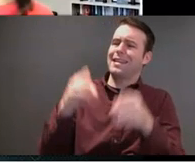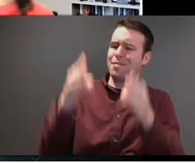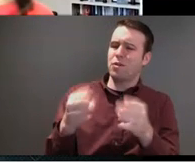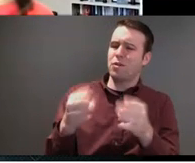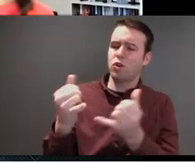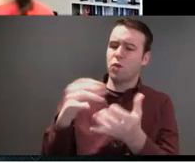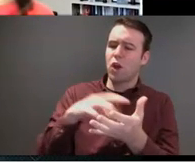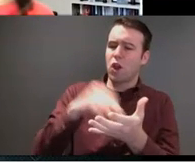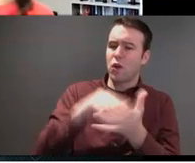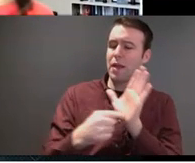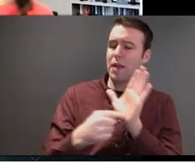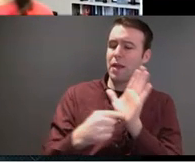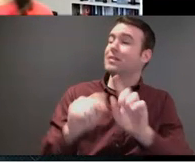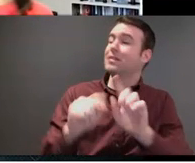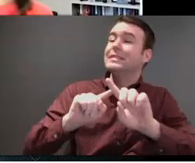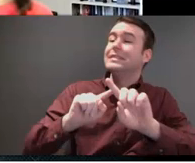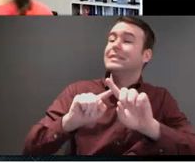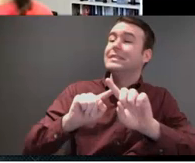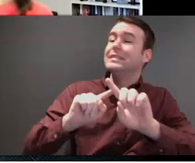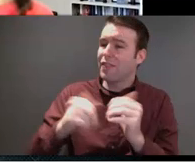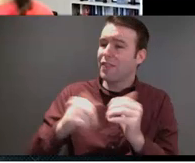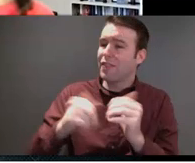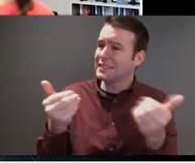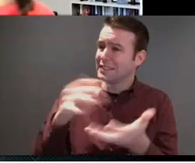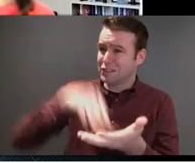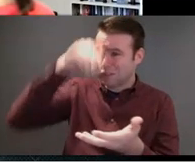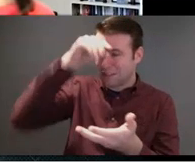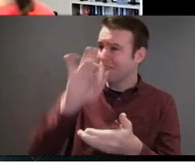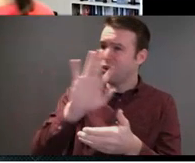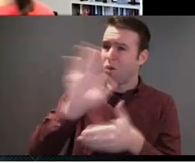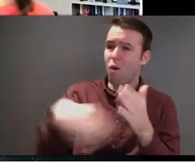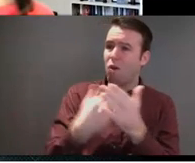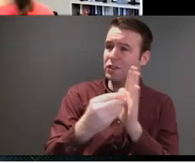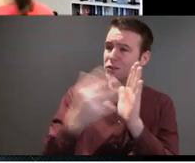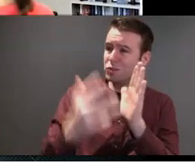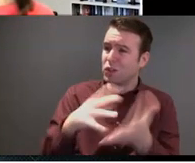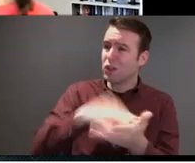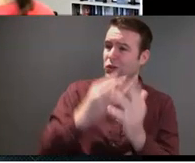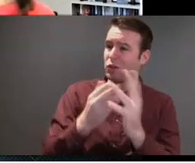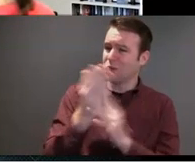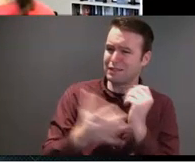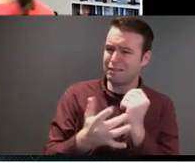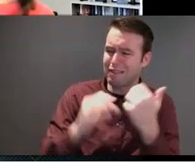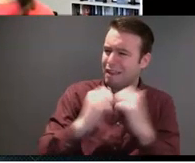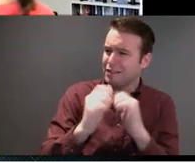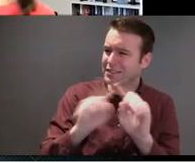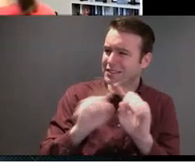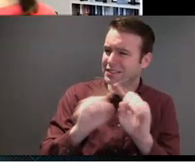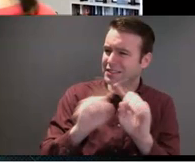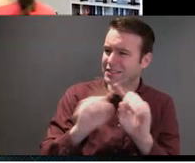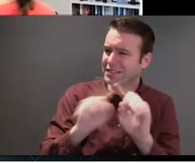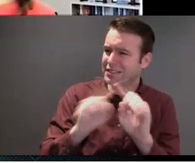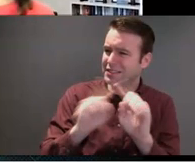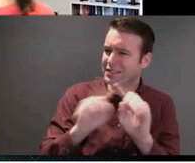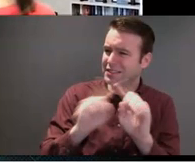learning model different from distance learning if all students will be learning through technology? Oh, thank you for asking